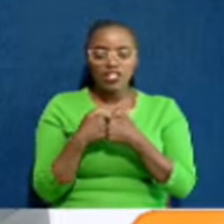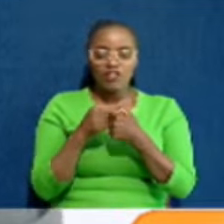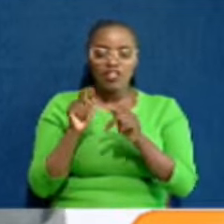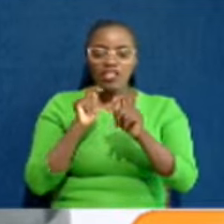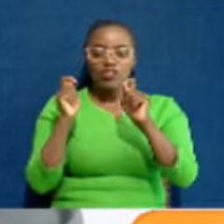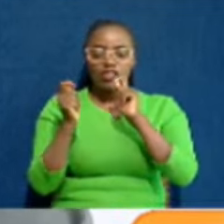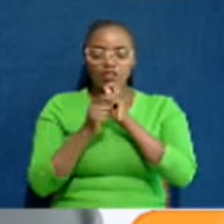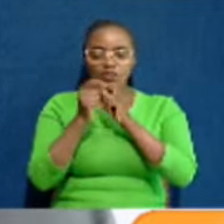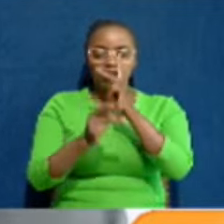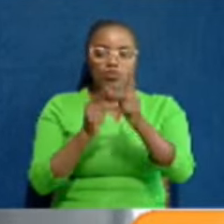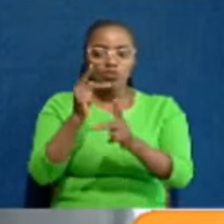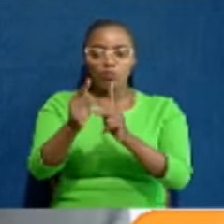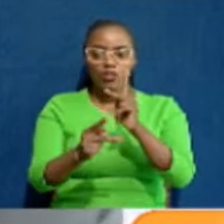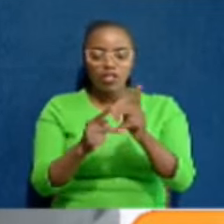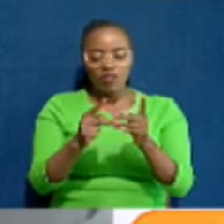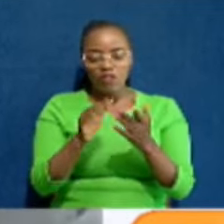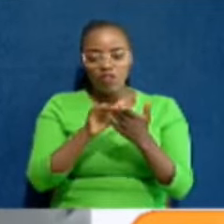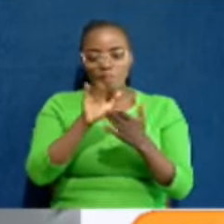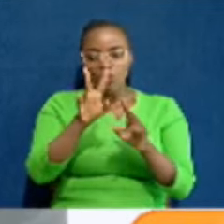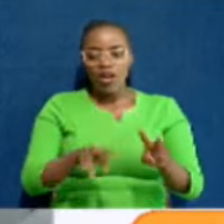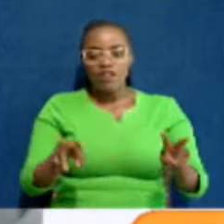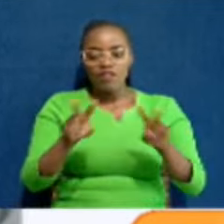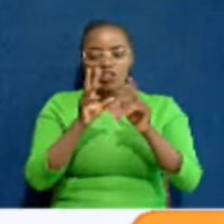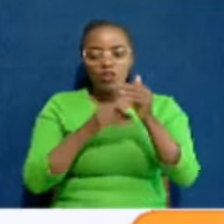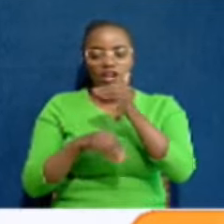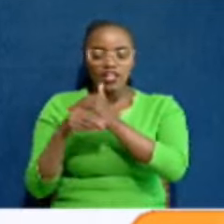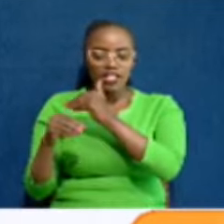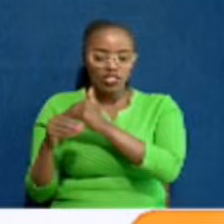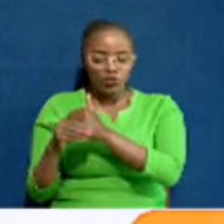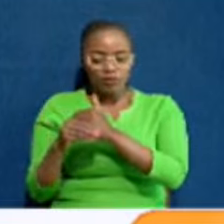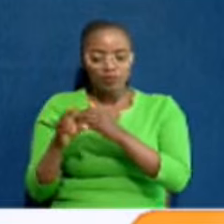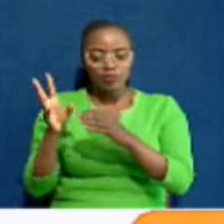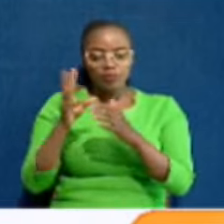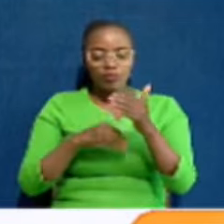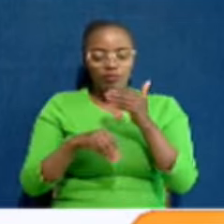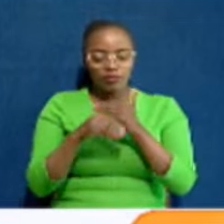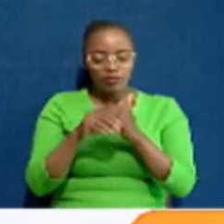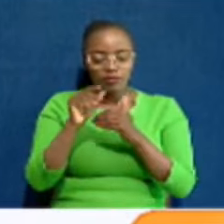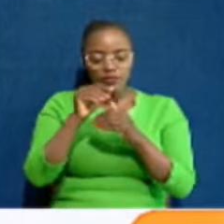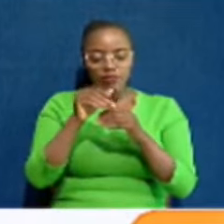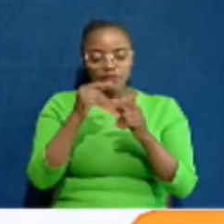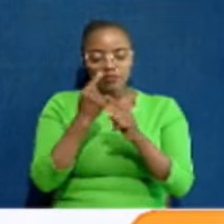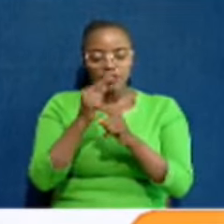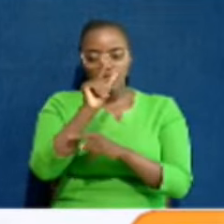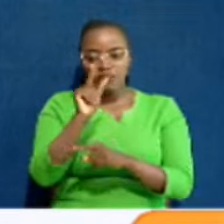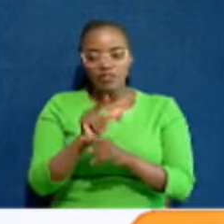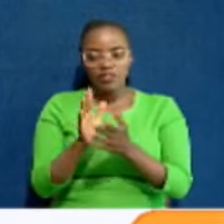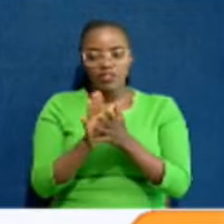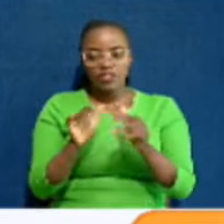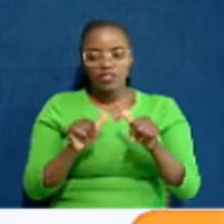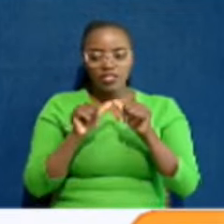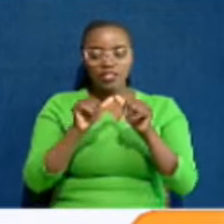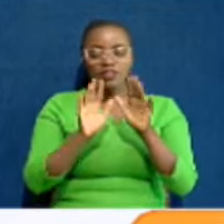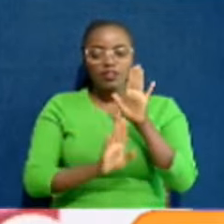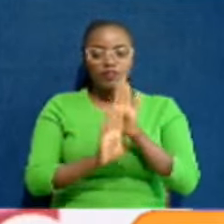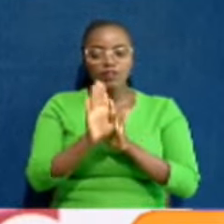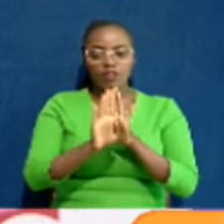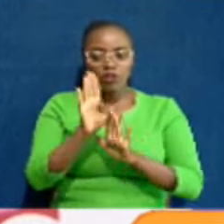transformation process for more value addition, increased interregional trade, and sustainable